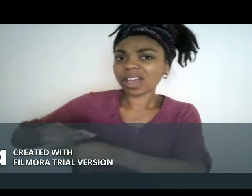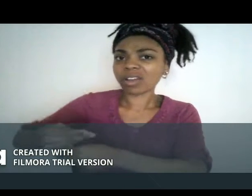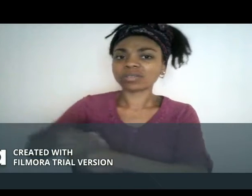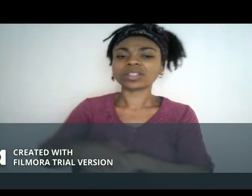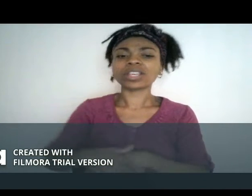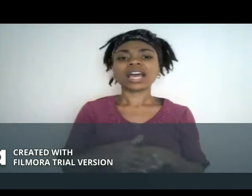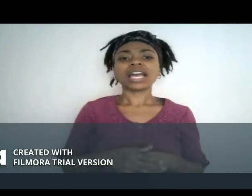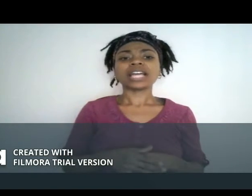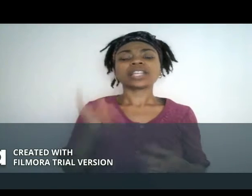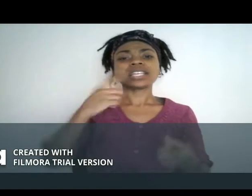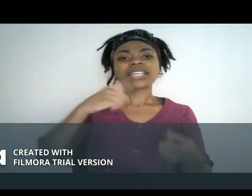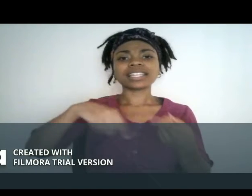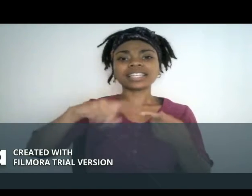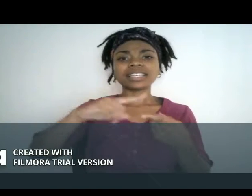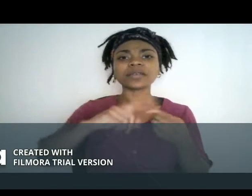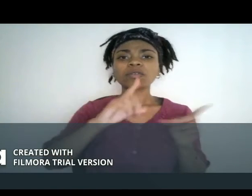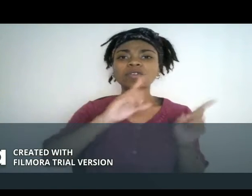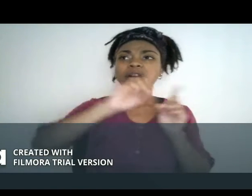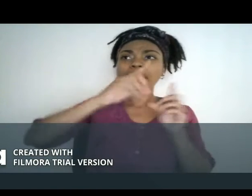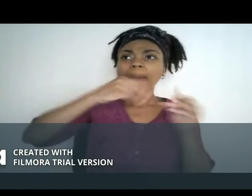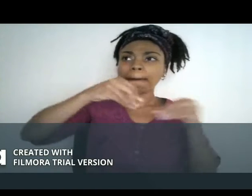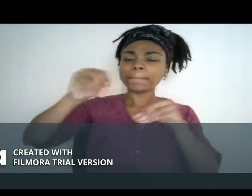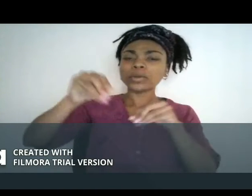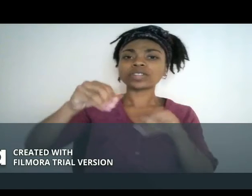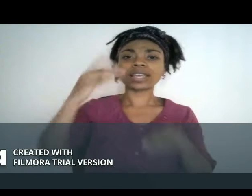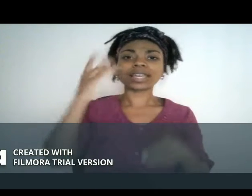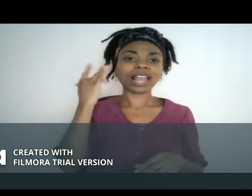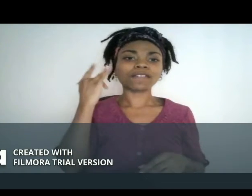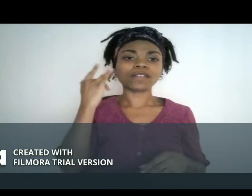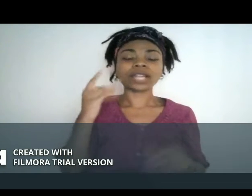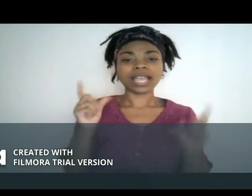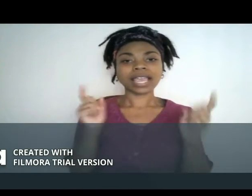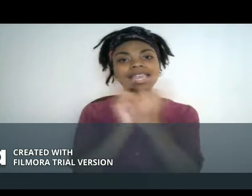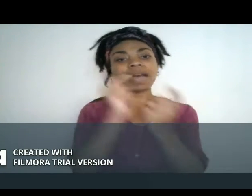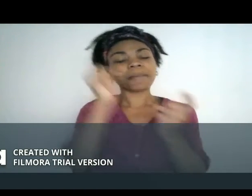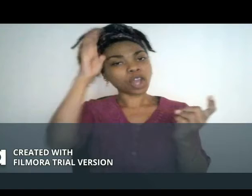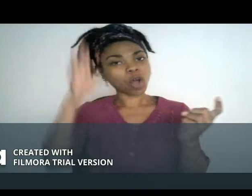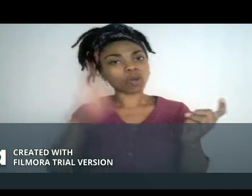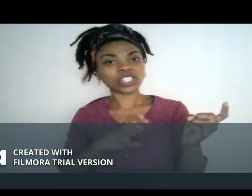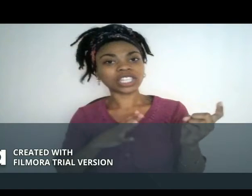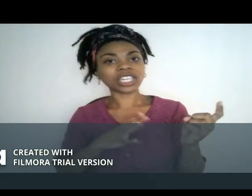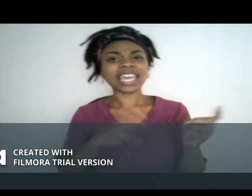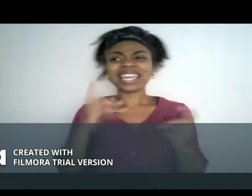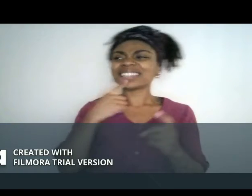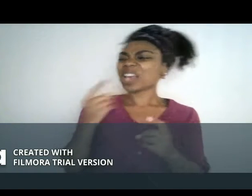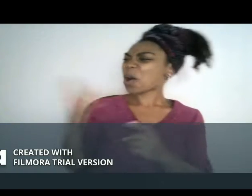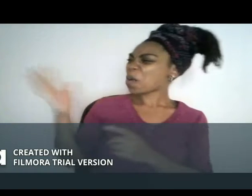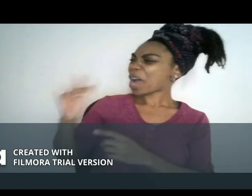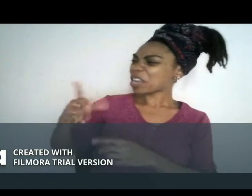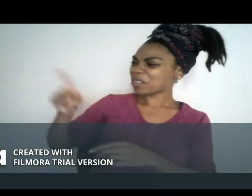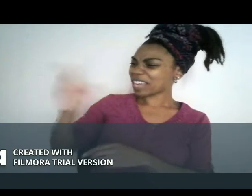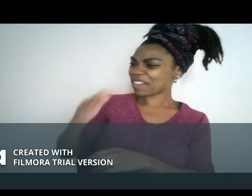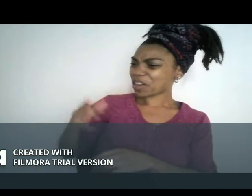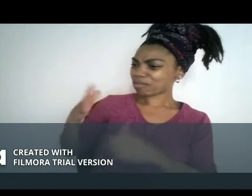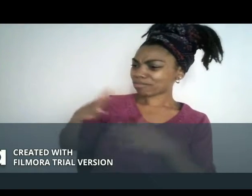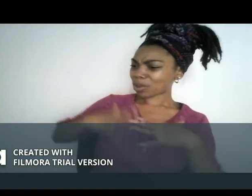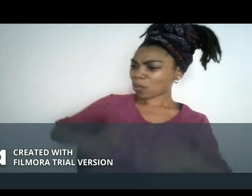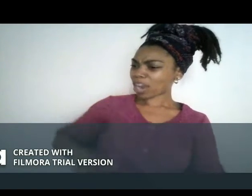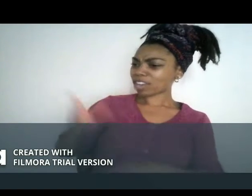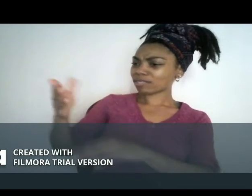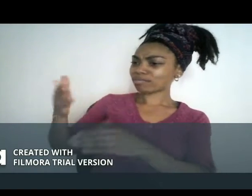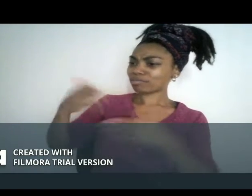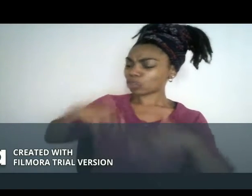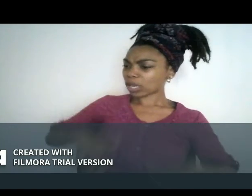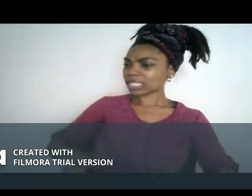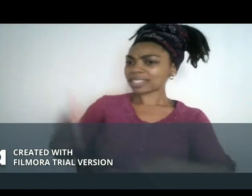moved to California and I met an OG, and he said, why don't you ever wear like just even dresses above the knee or even right